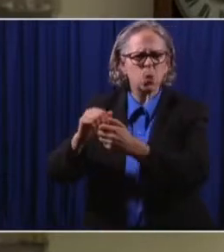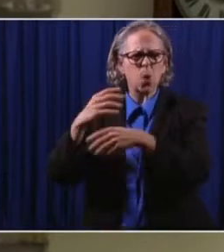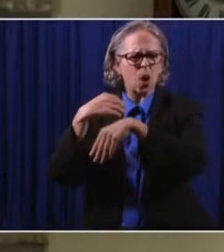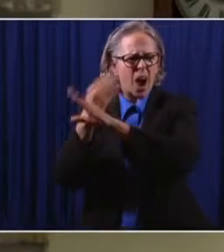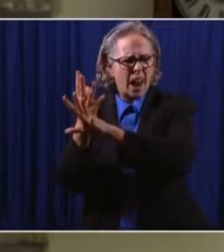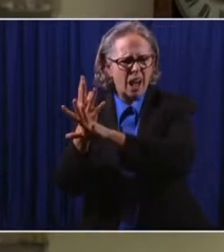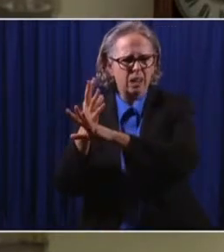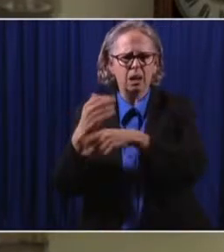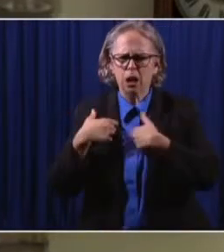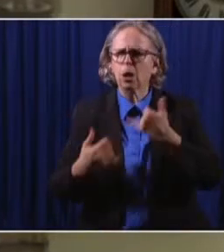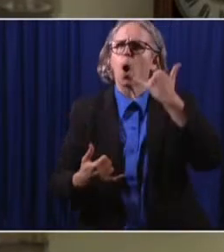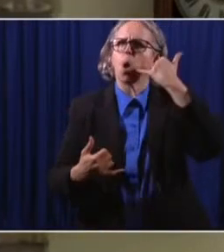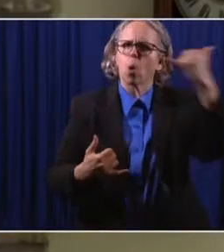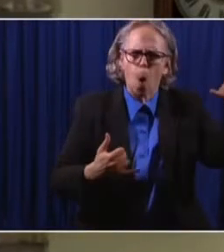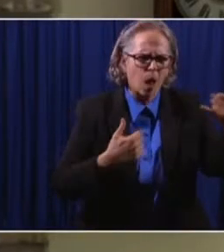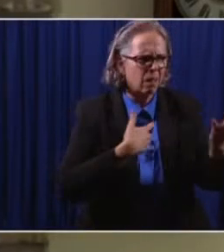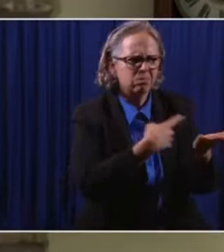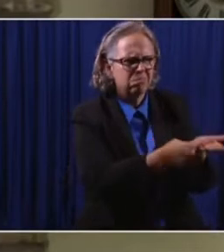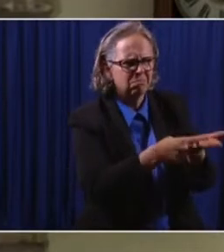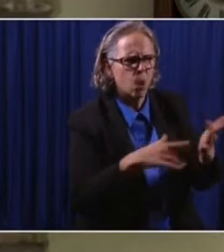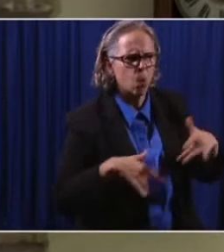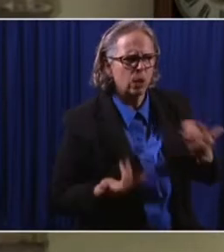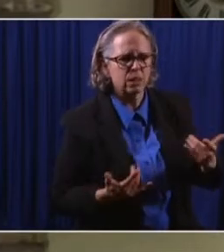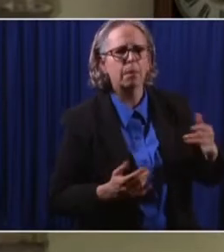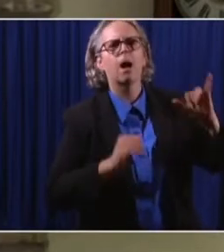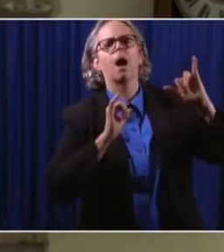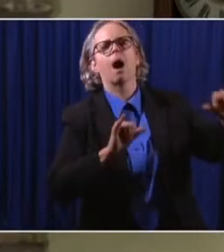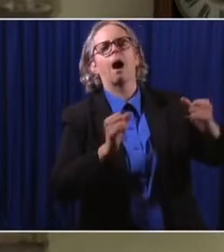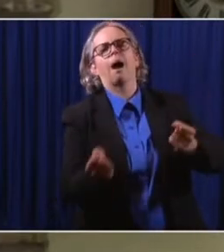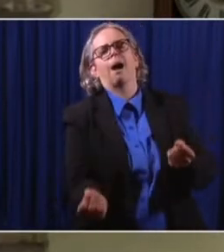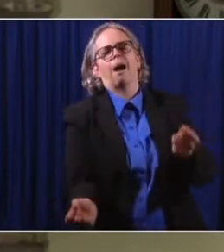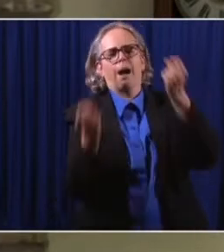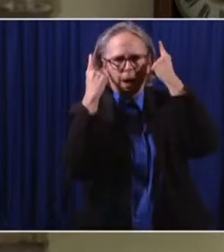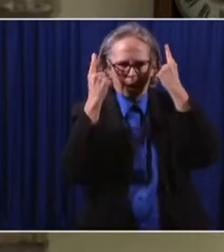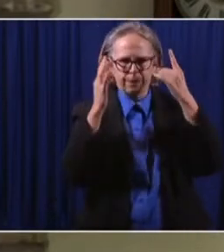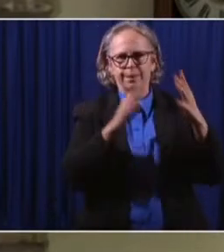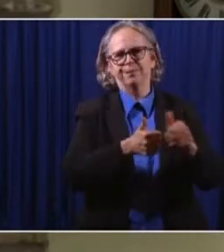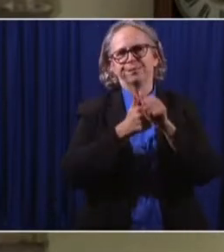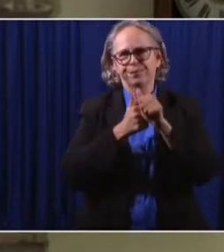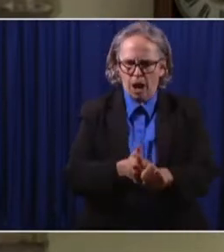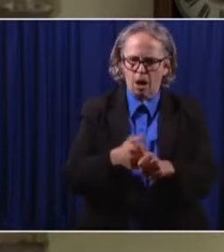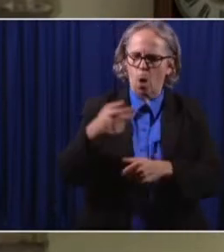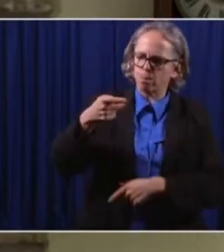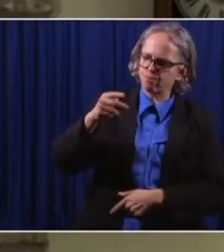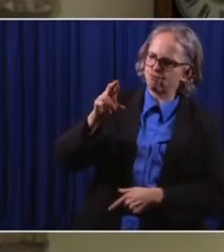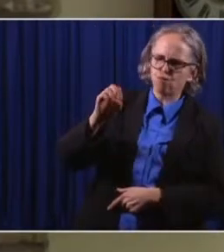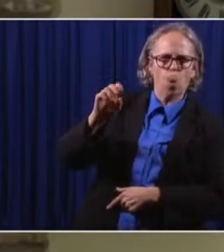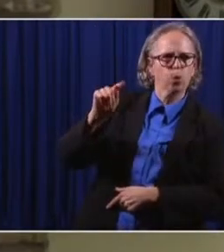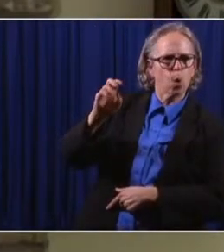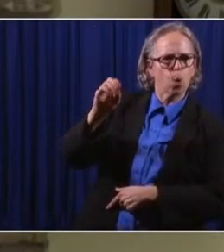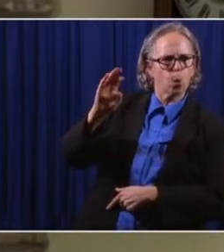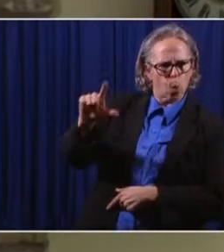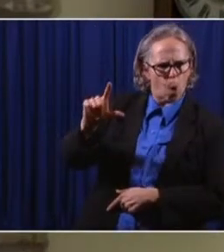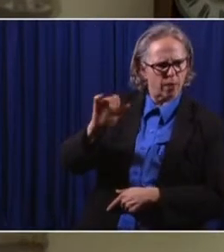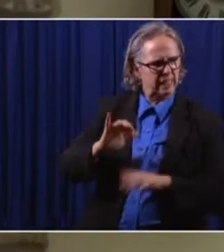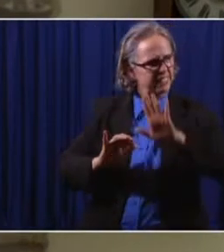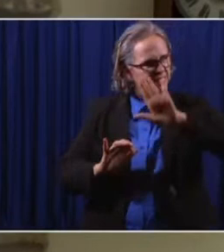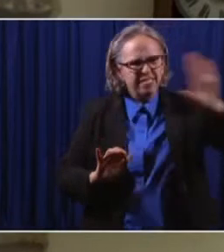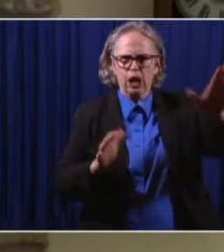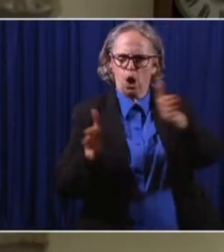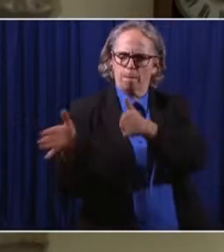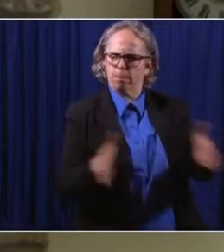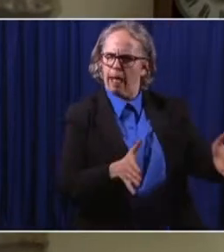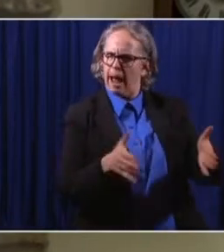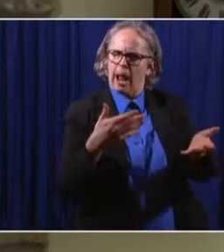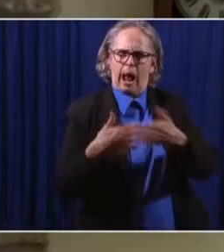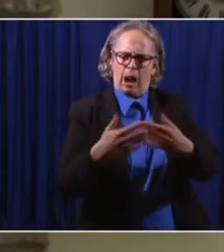that really means is they're doing their job. They're following protocol. They're following their plan. So in this case,